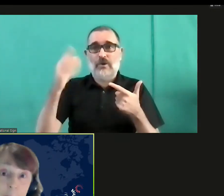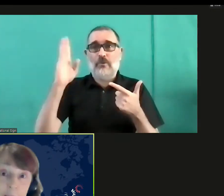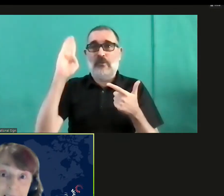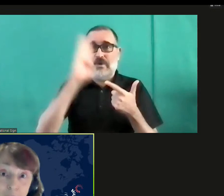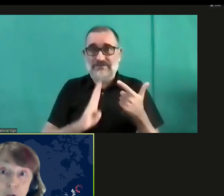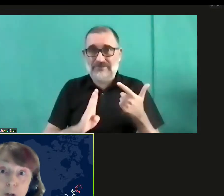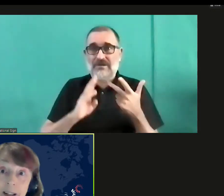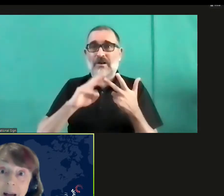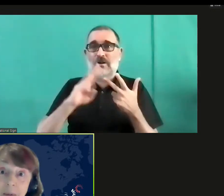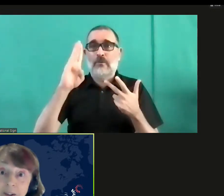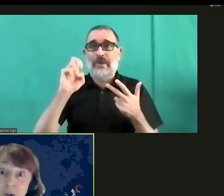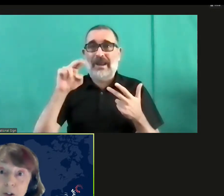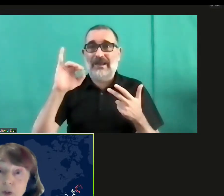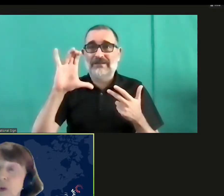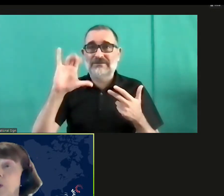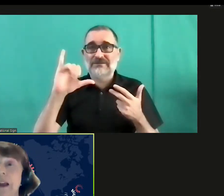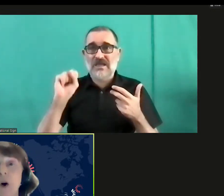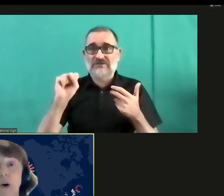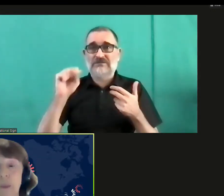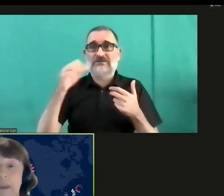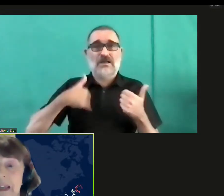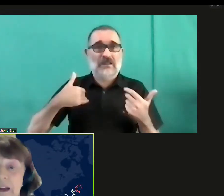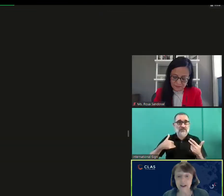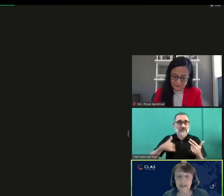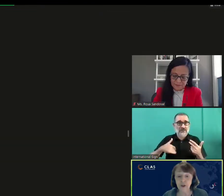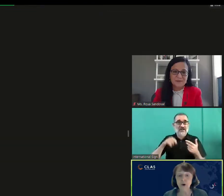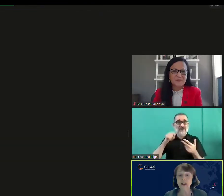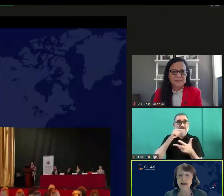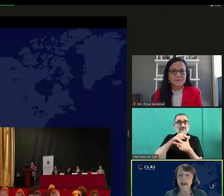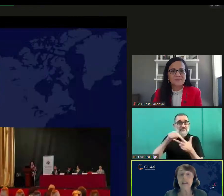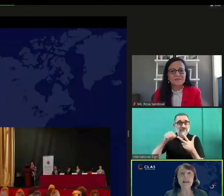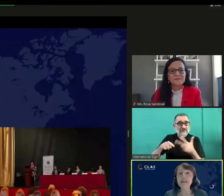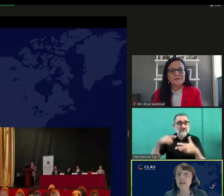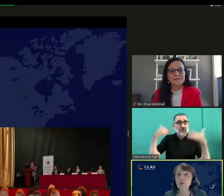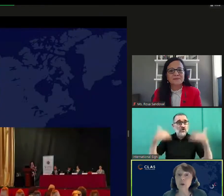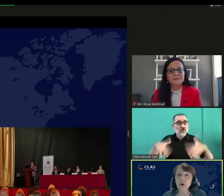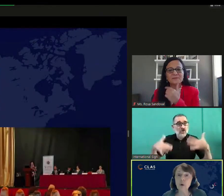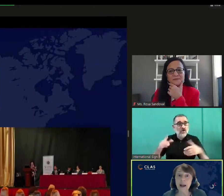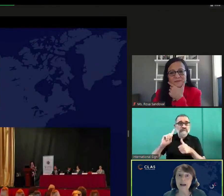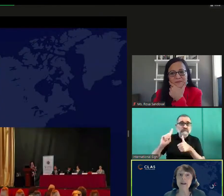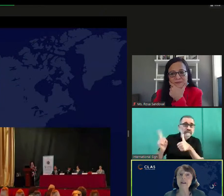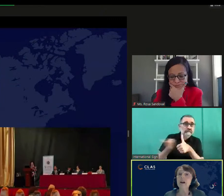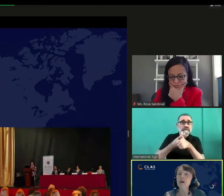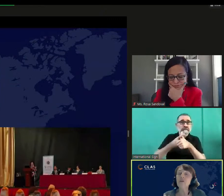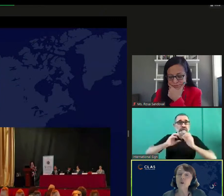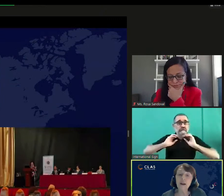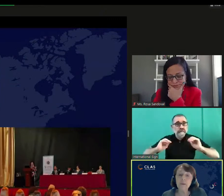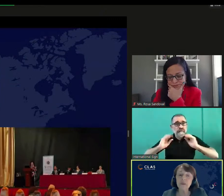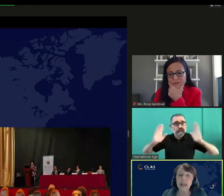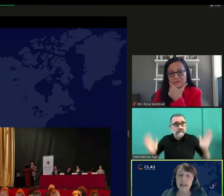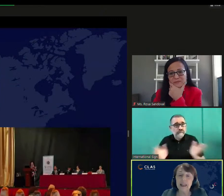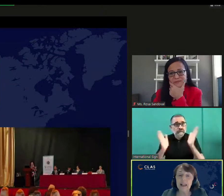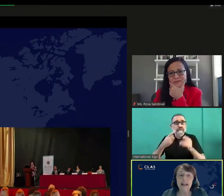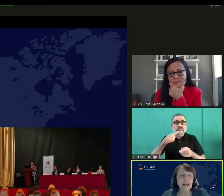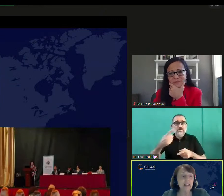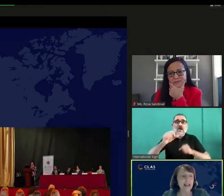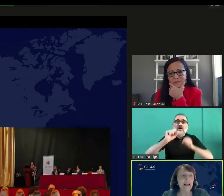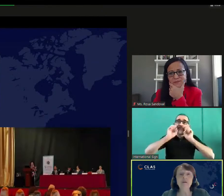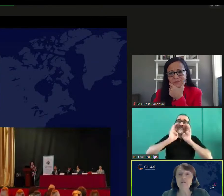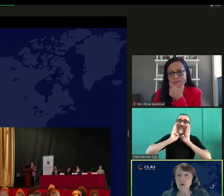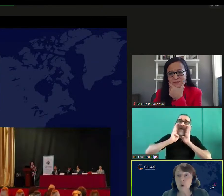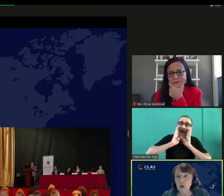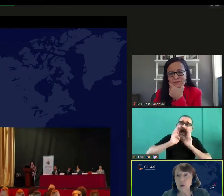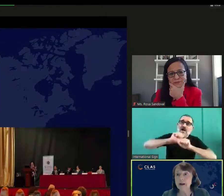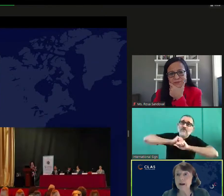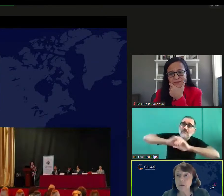change. First of all, the Framework Convention on Tobacco Control. And secondly,